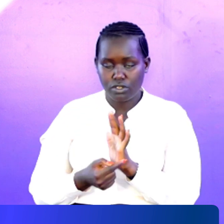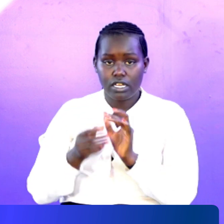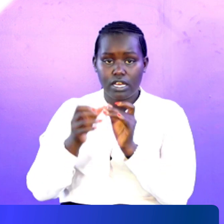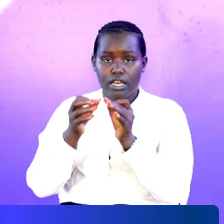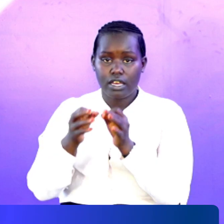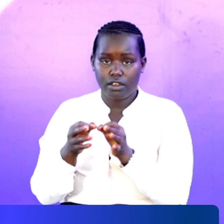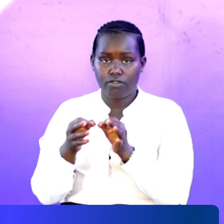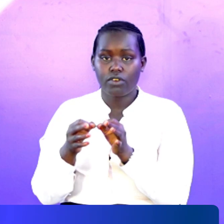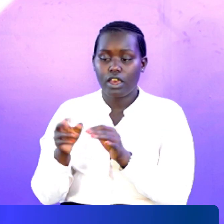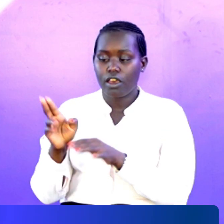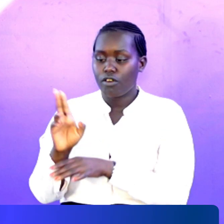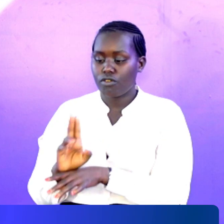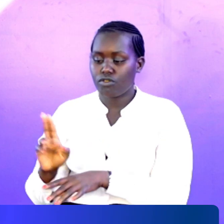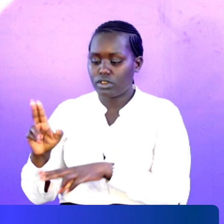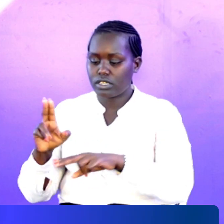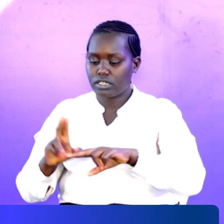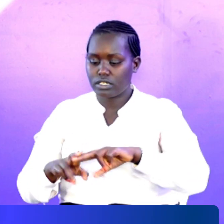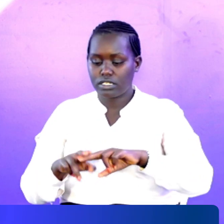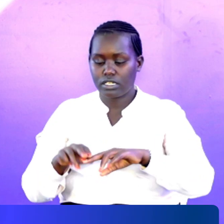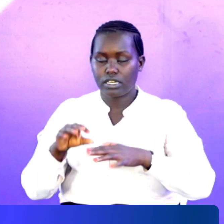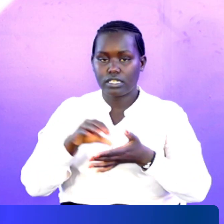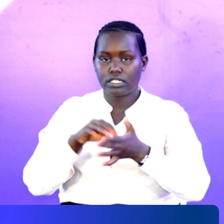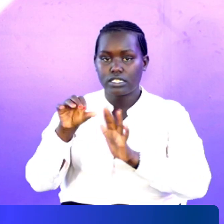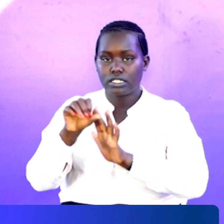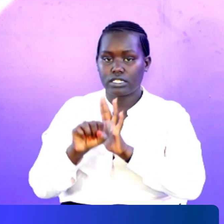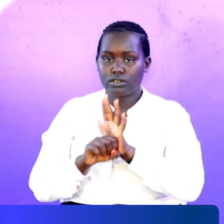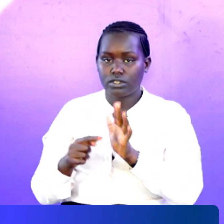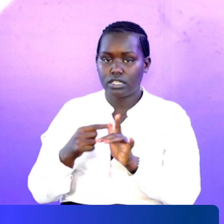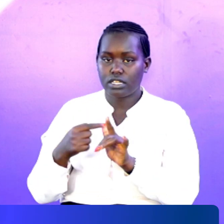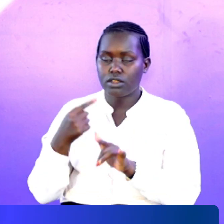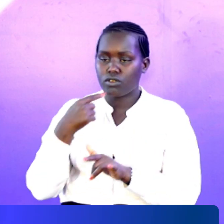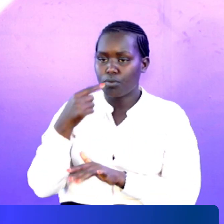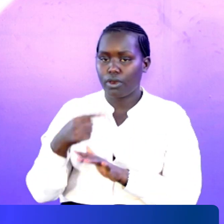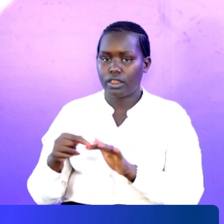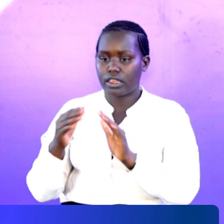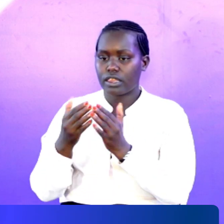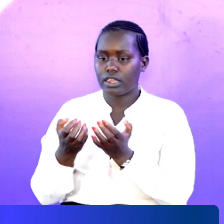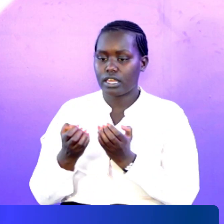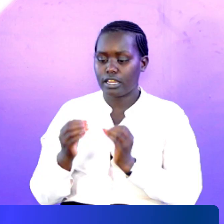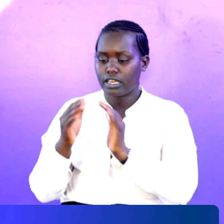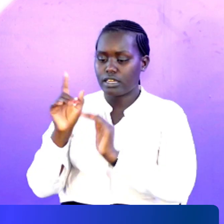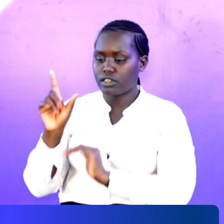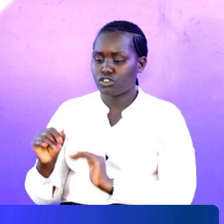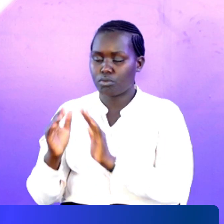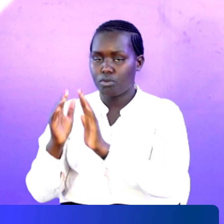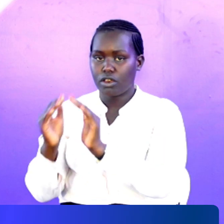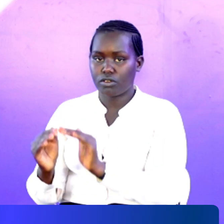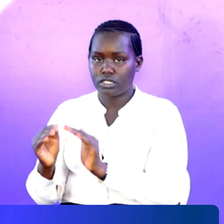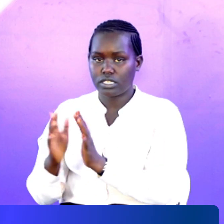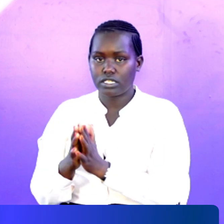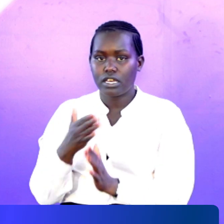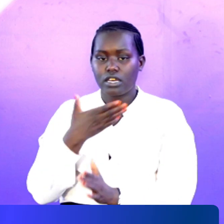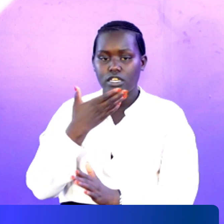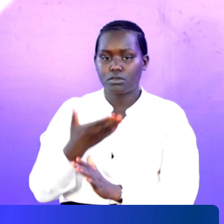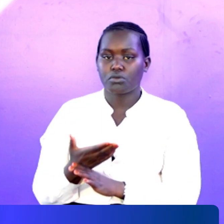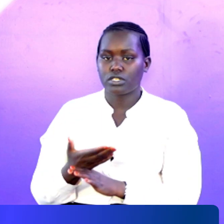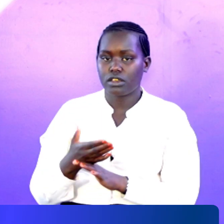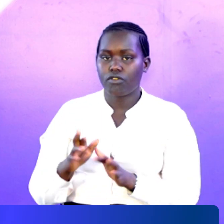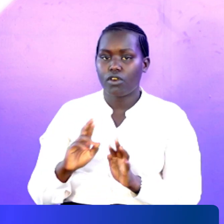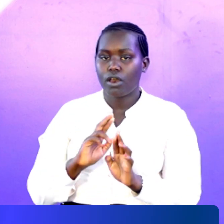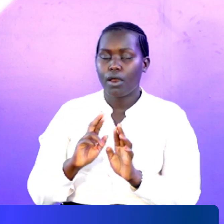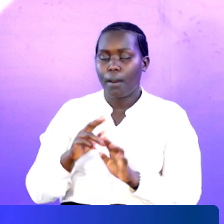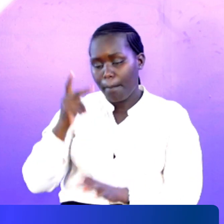Instead of you sitting in State House and telling people you need affordable housing, Yeah. responsive policy means listen to what